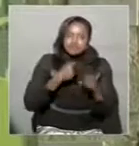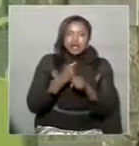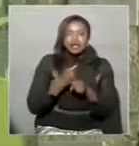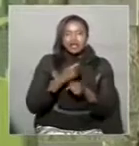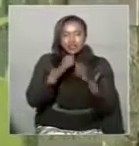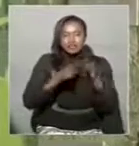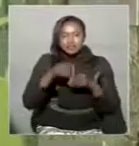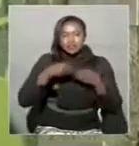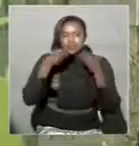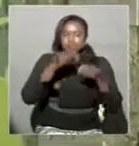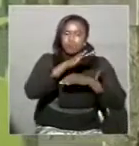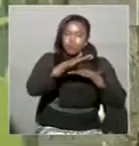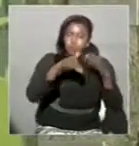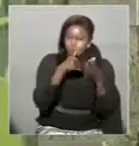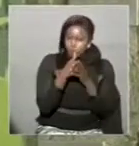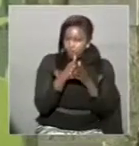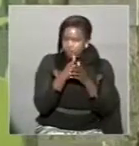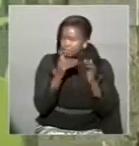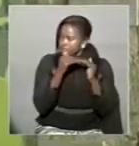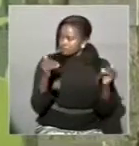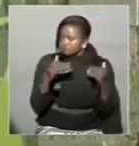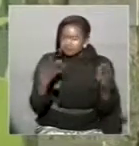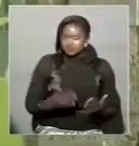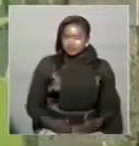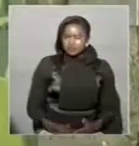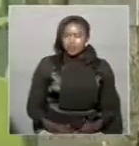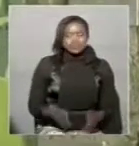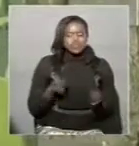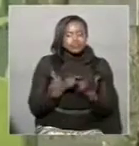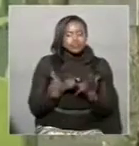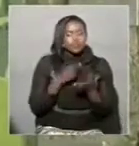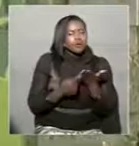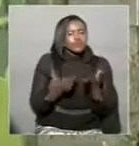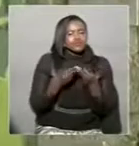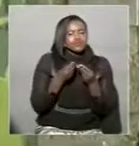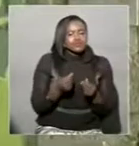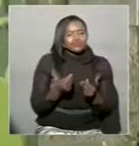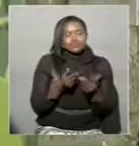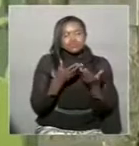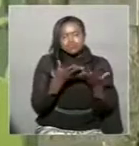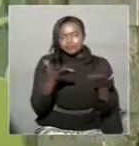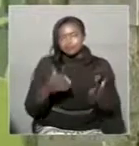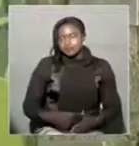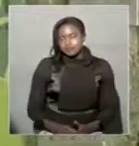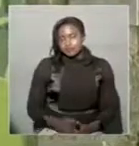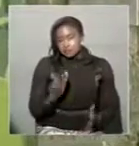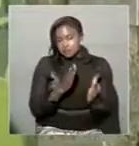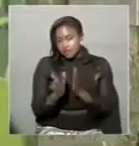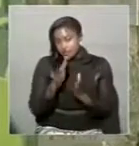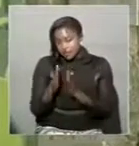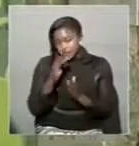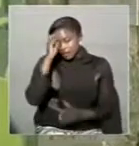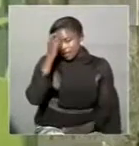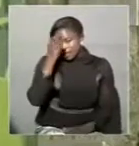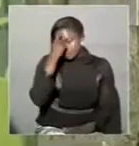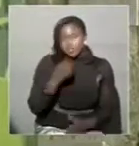at all levels. Then, what kind of solutions are in place or in pipeline or plan by government